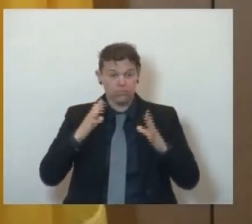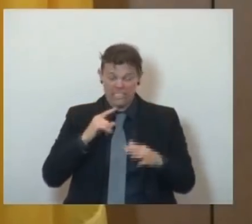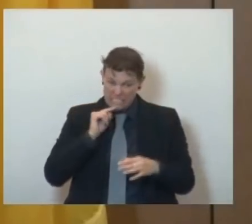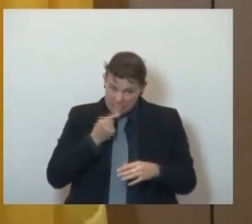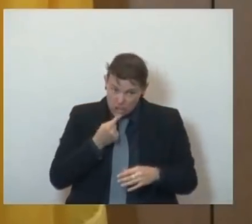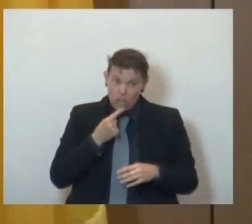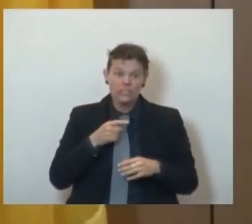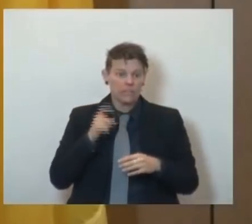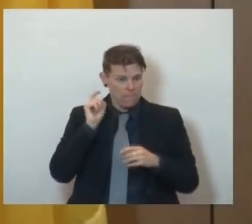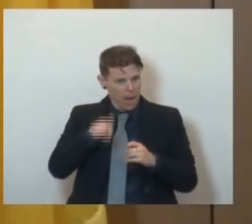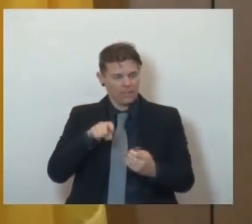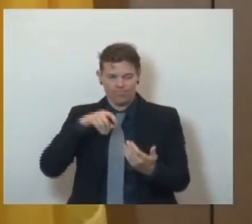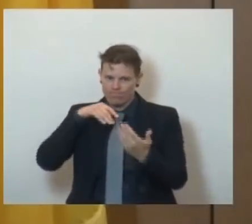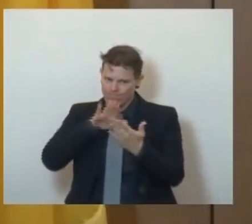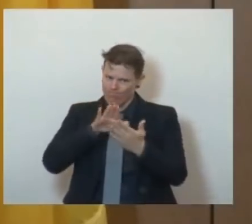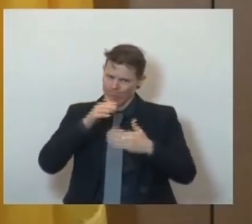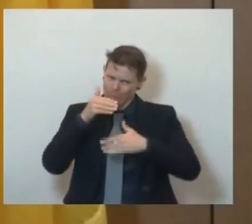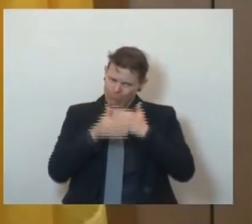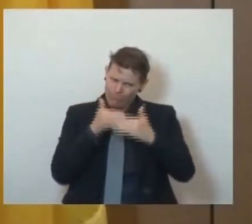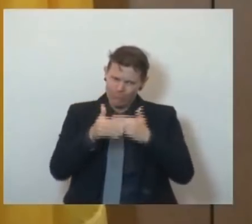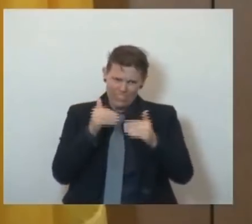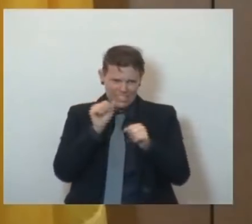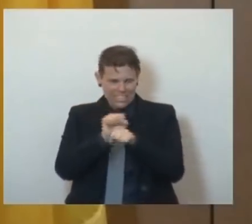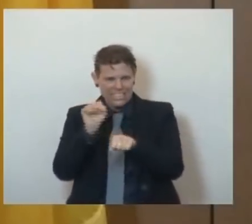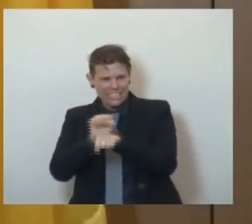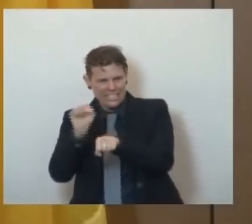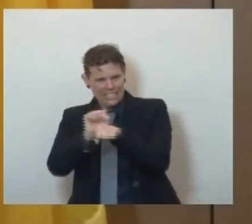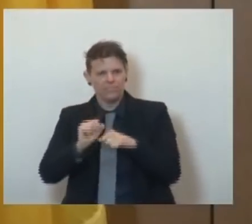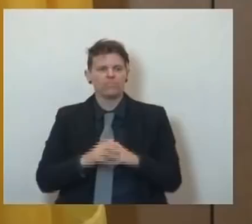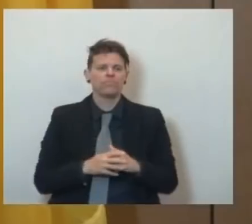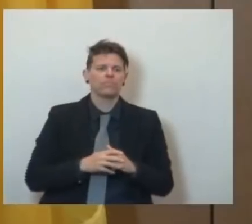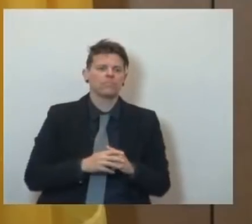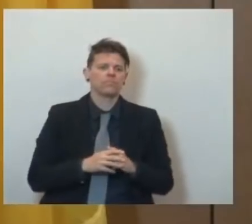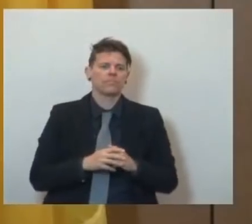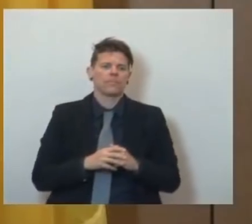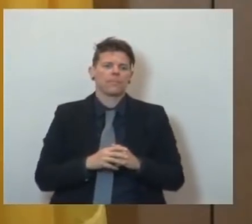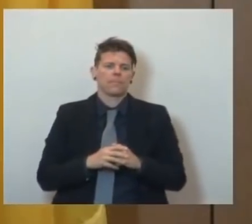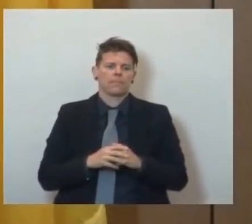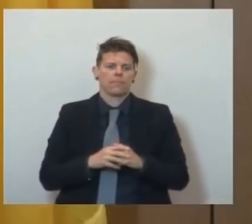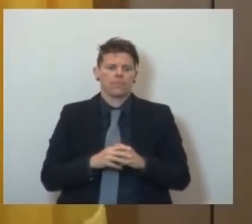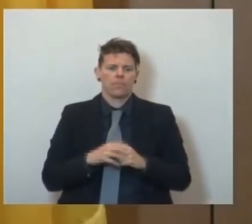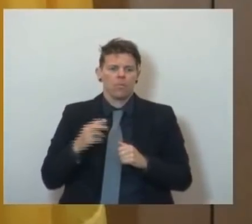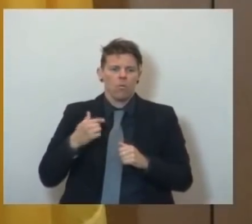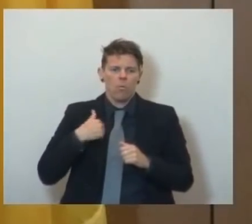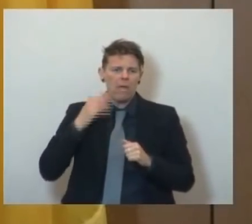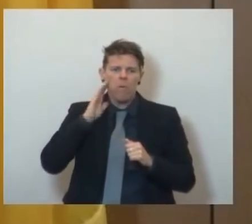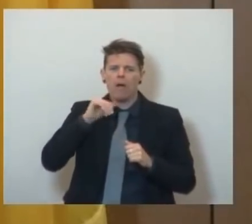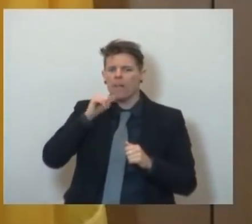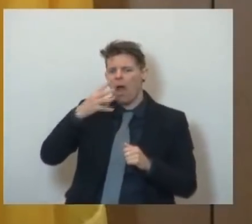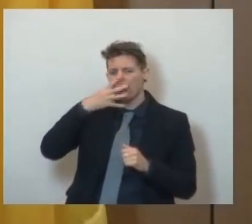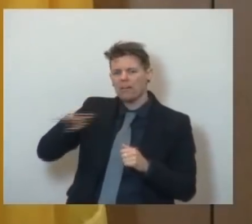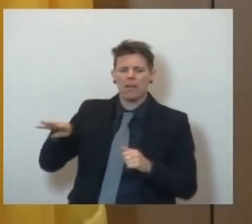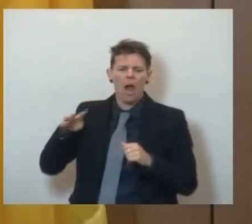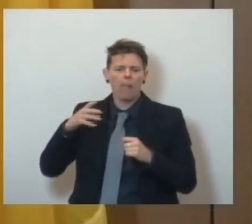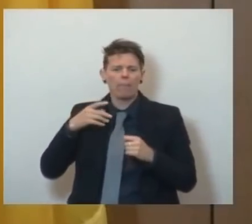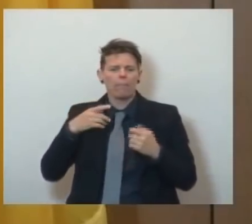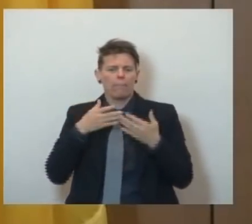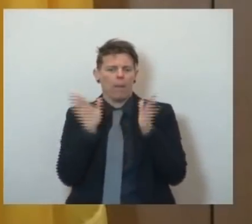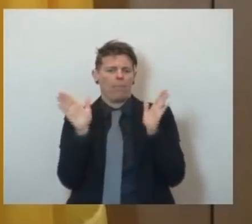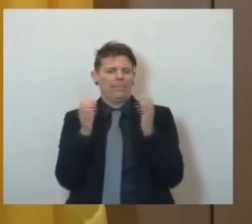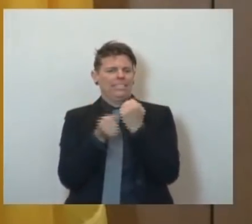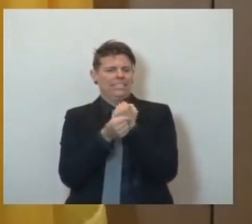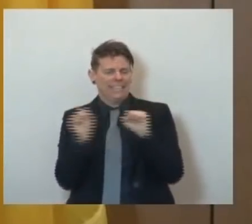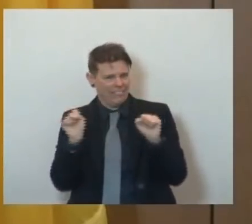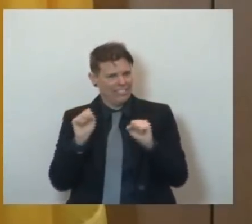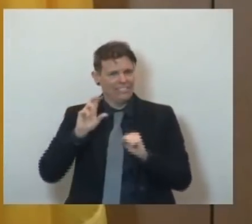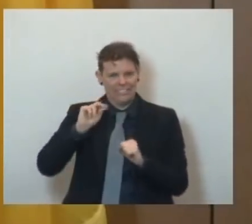addressed, and it doesn't have to be addressed at the expense of public health and safety. They impact one another. We're